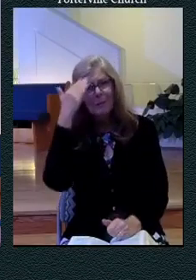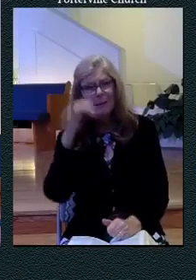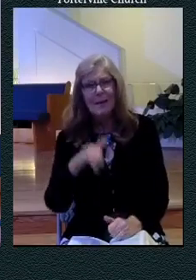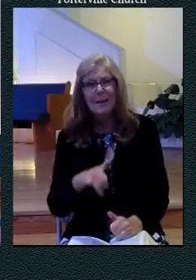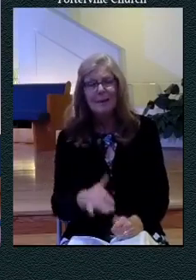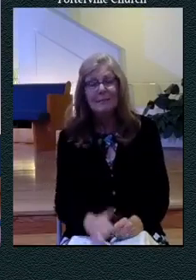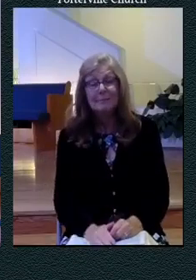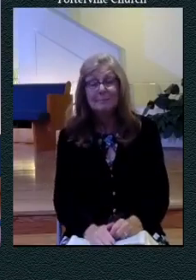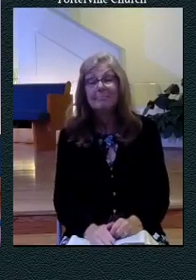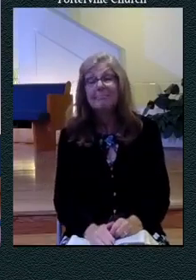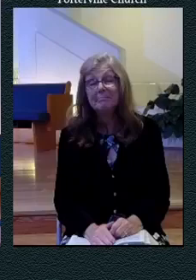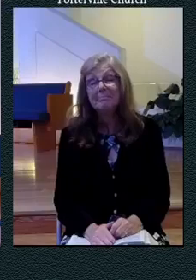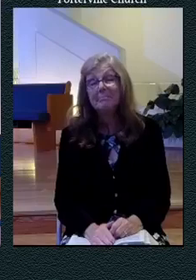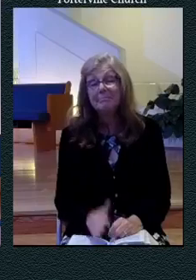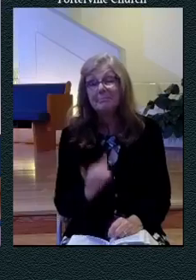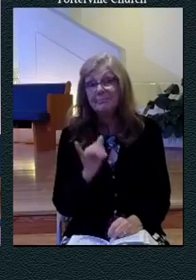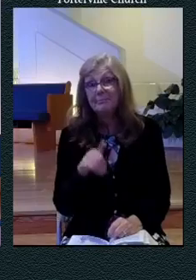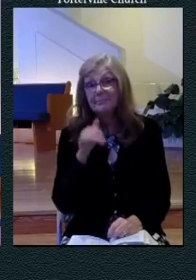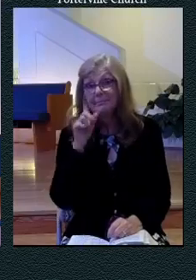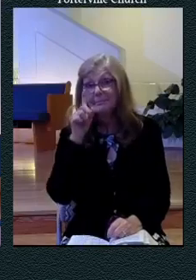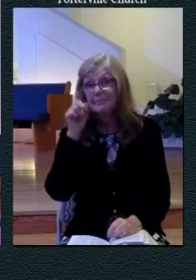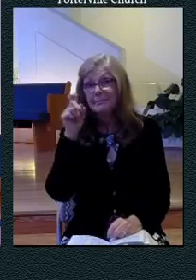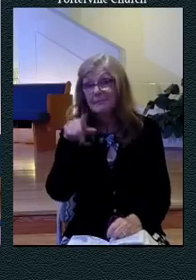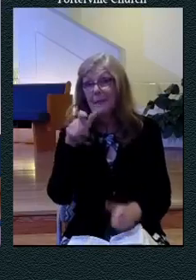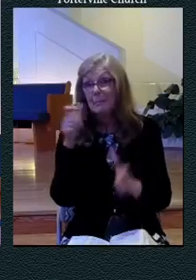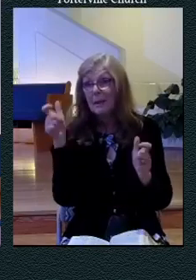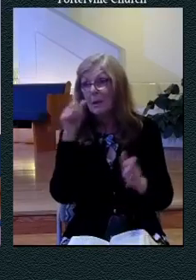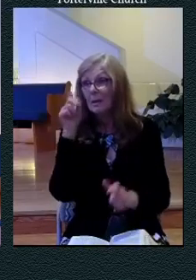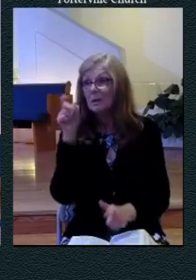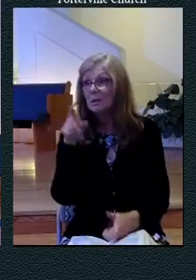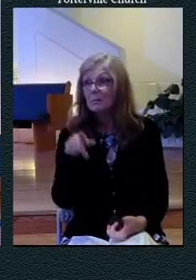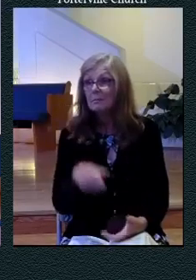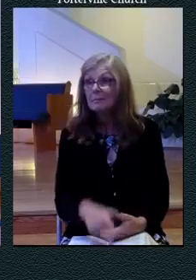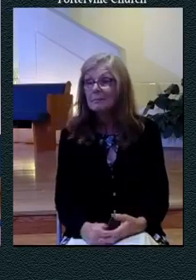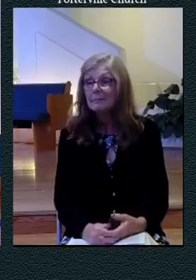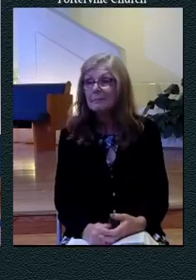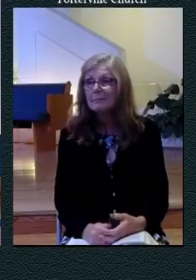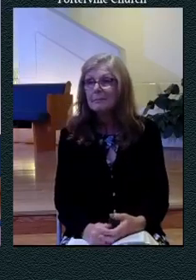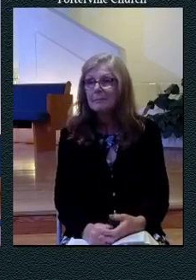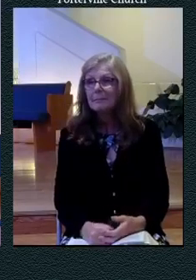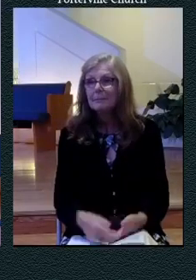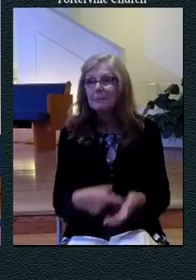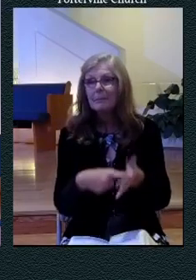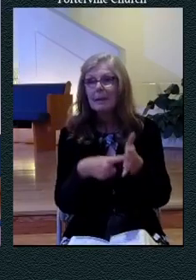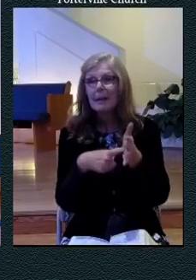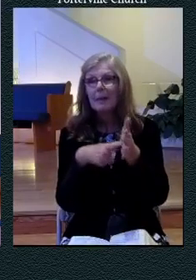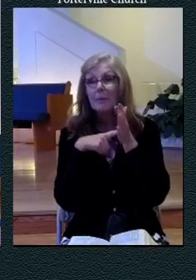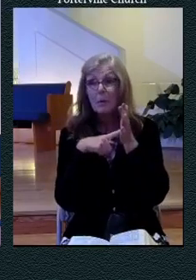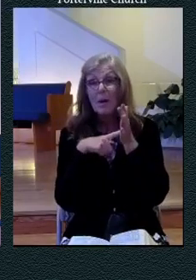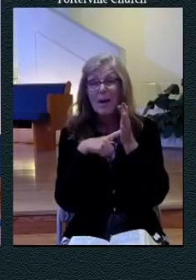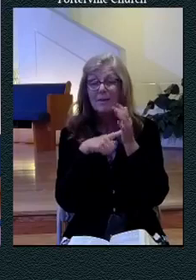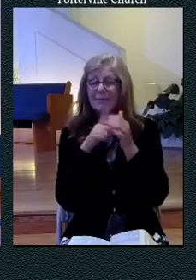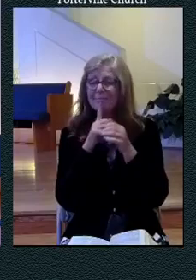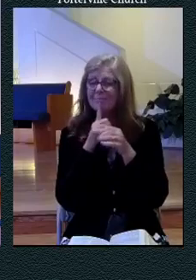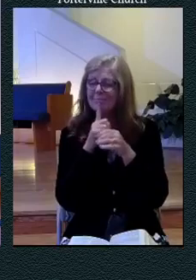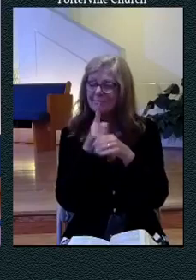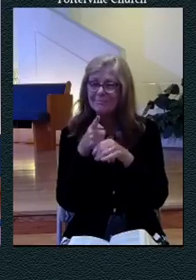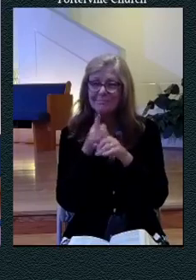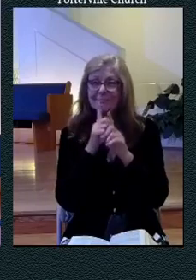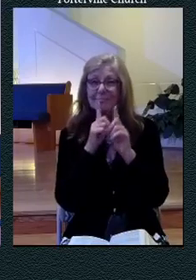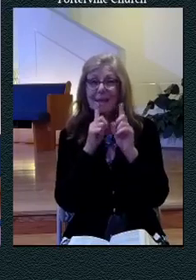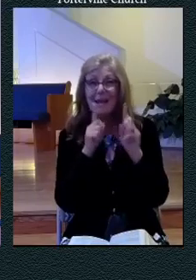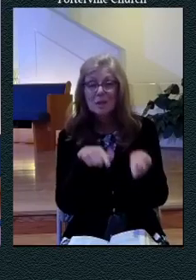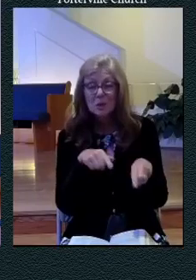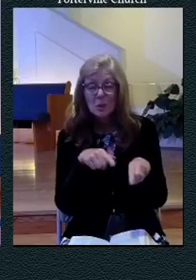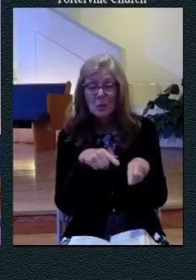That's the question. And we know that it requires a very real answer. We know that